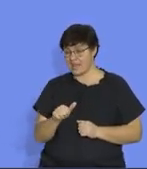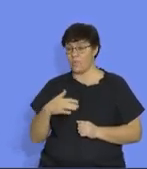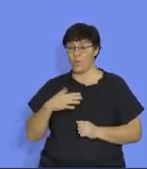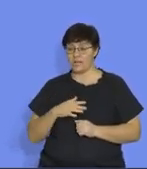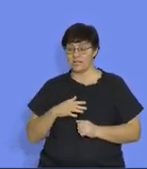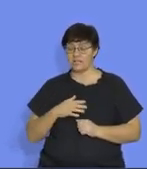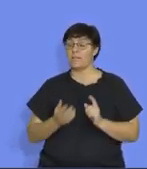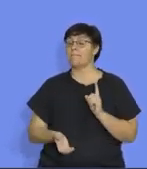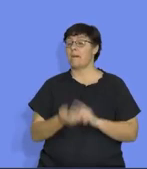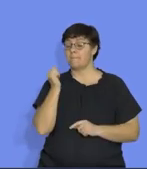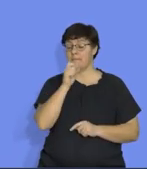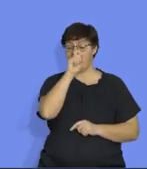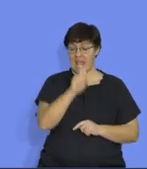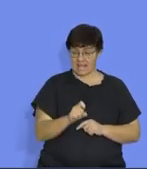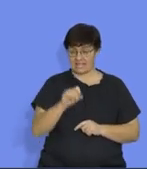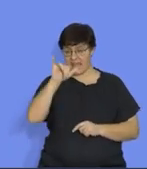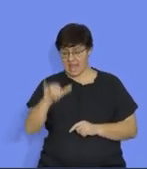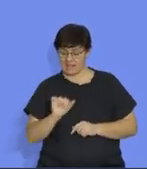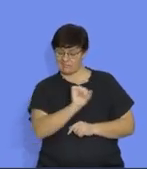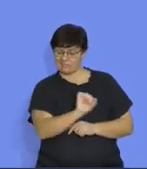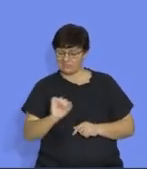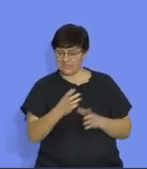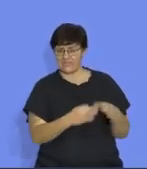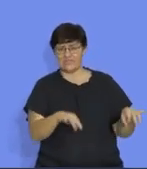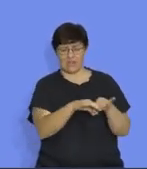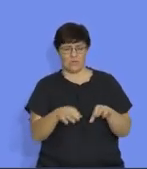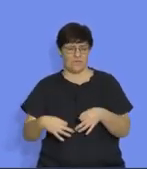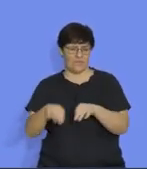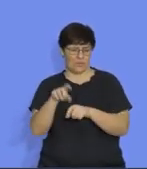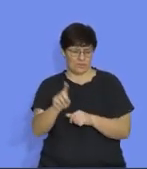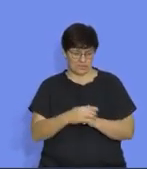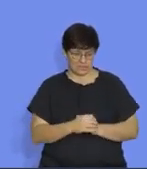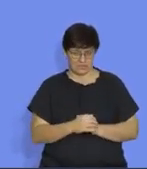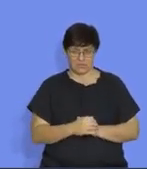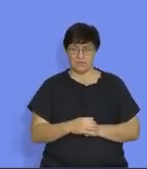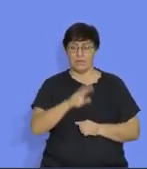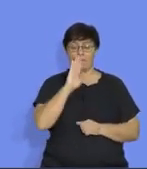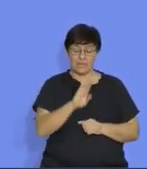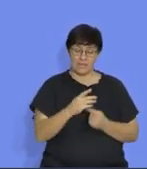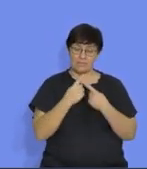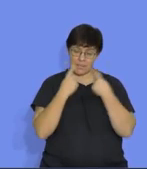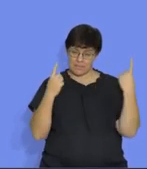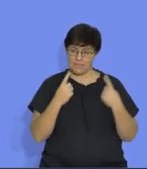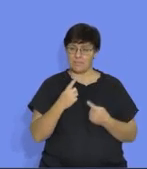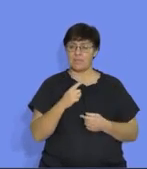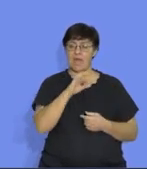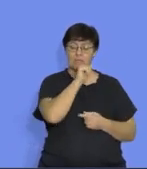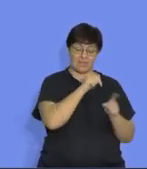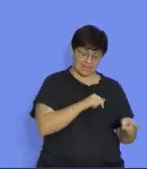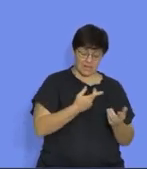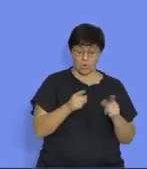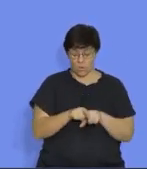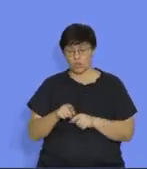first determine the values of x and y. B is asking me to state the arithmetic